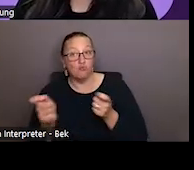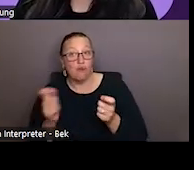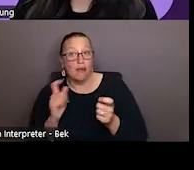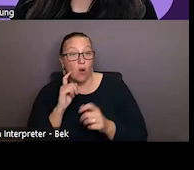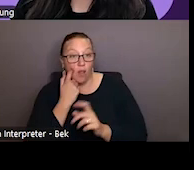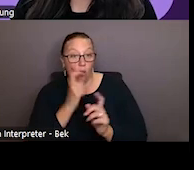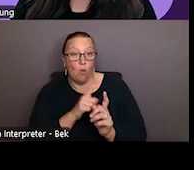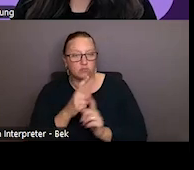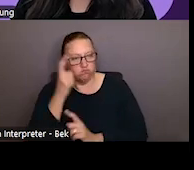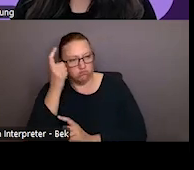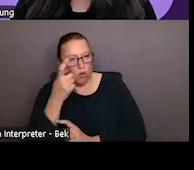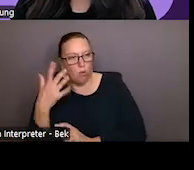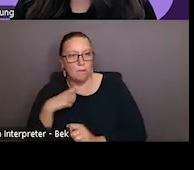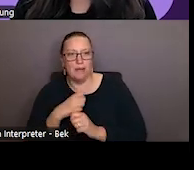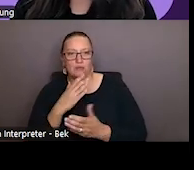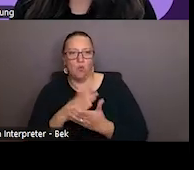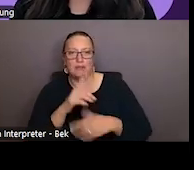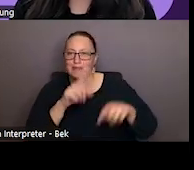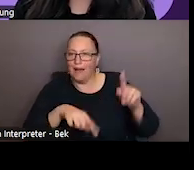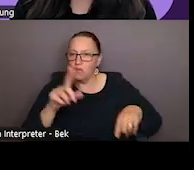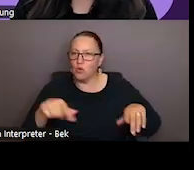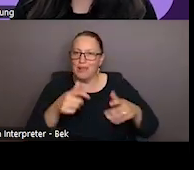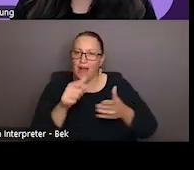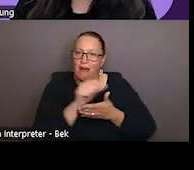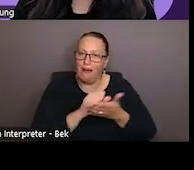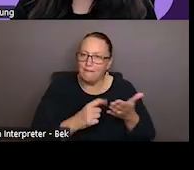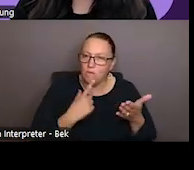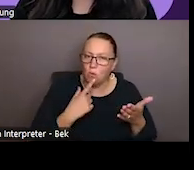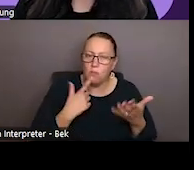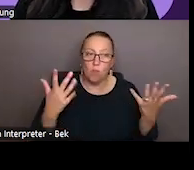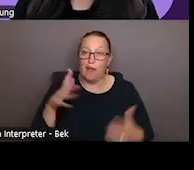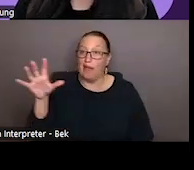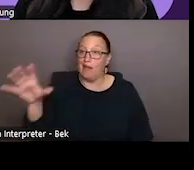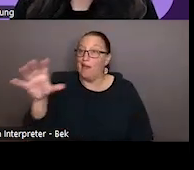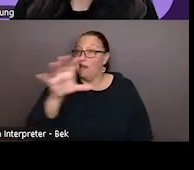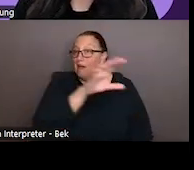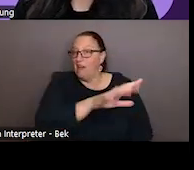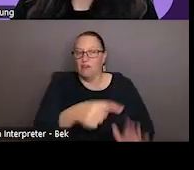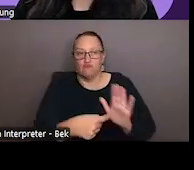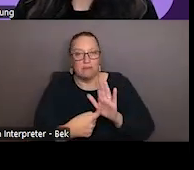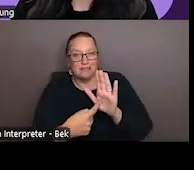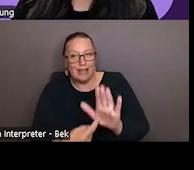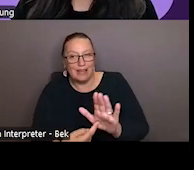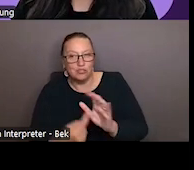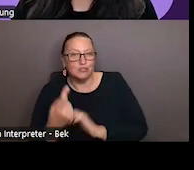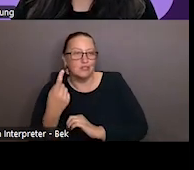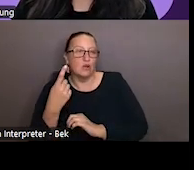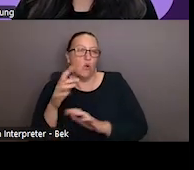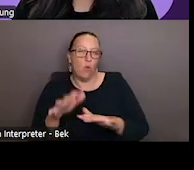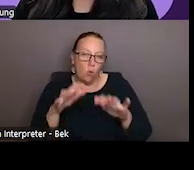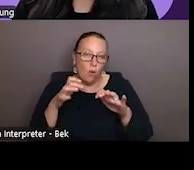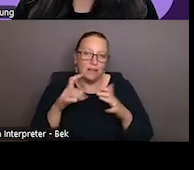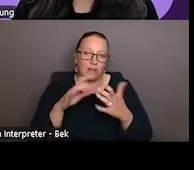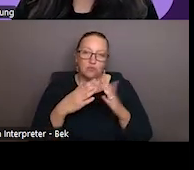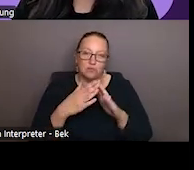consider diverse representation in art forms, geography, representation, audiences, and communities for the shortlisted